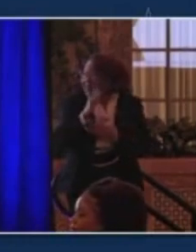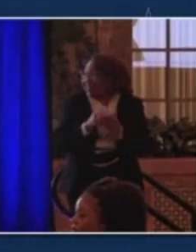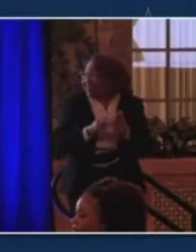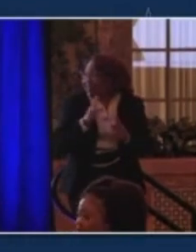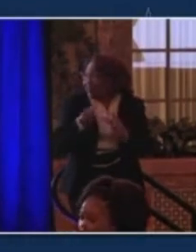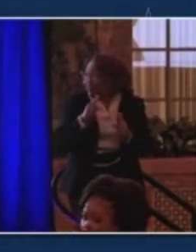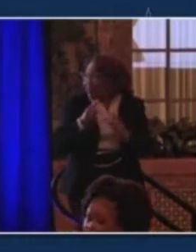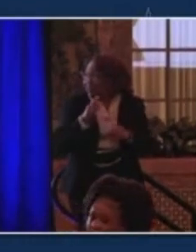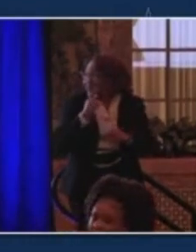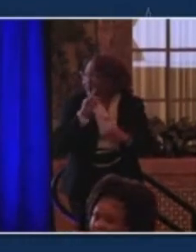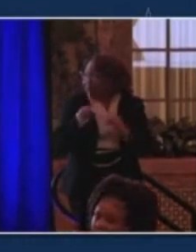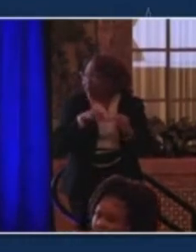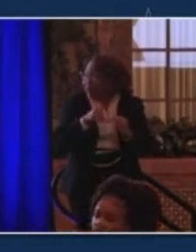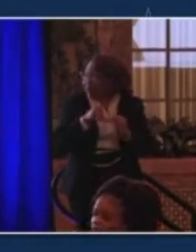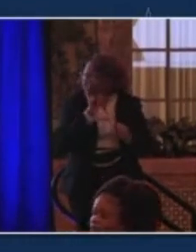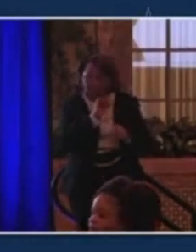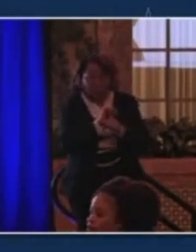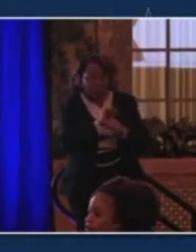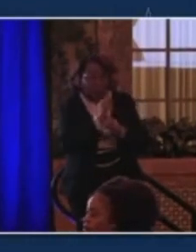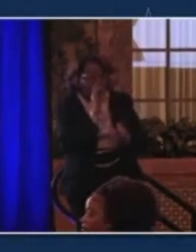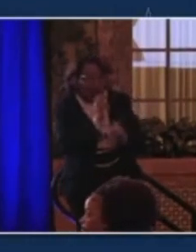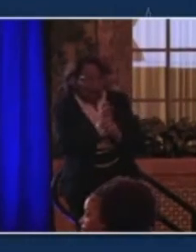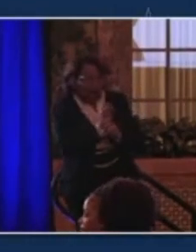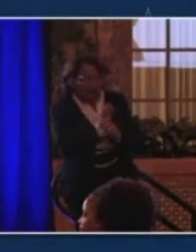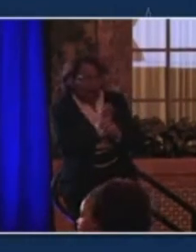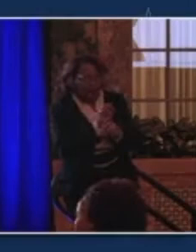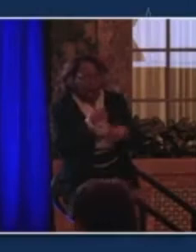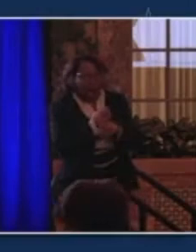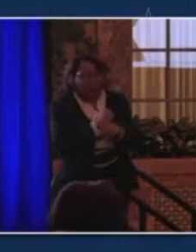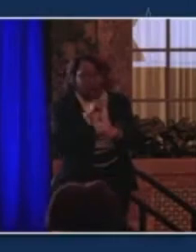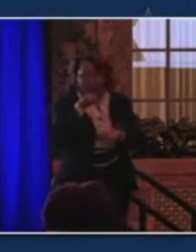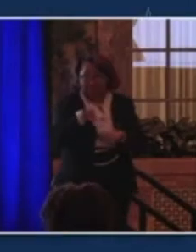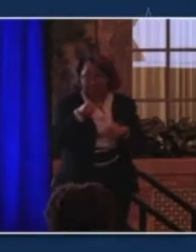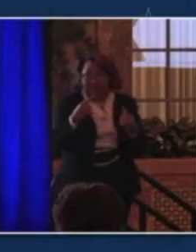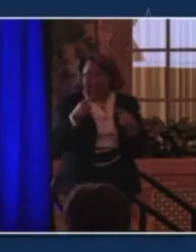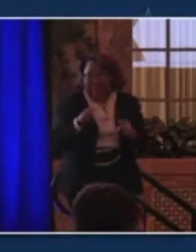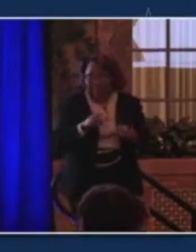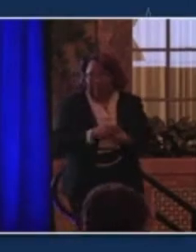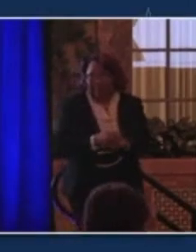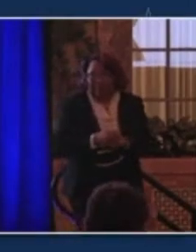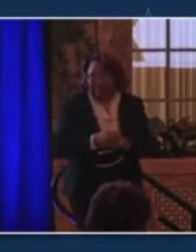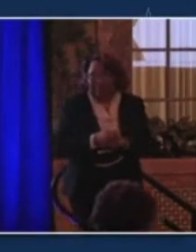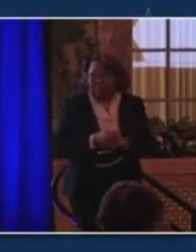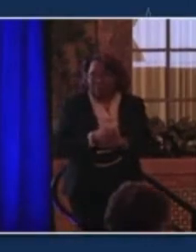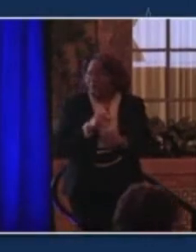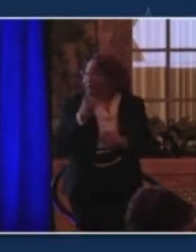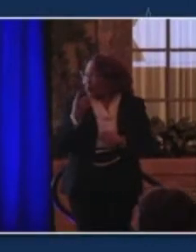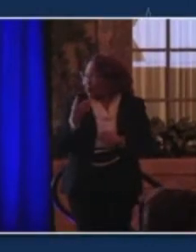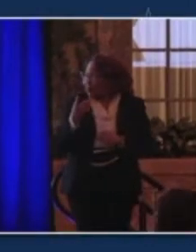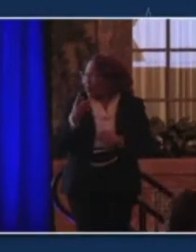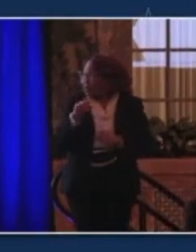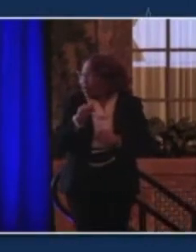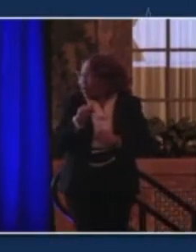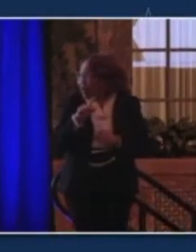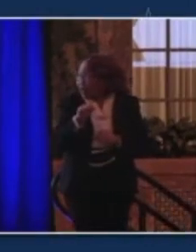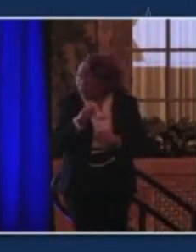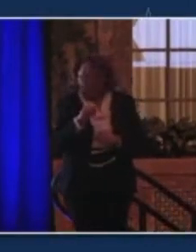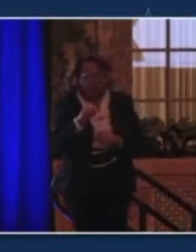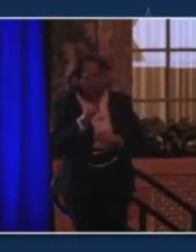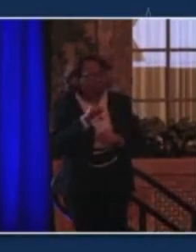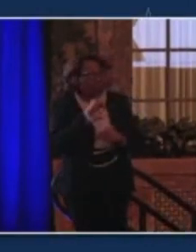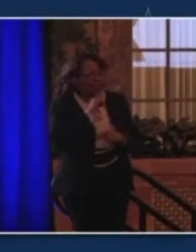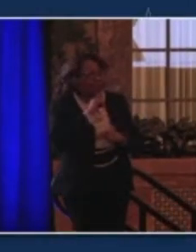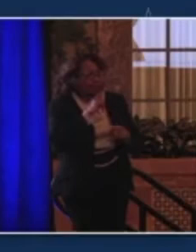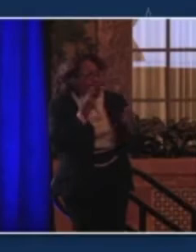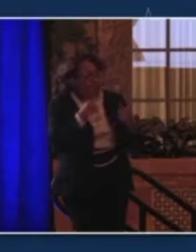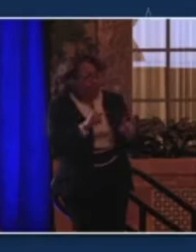about who worked so hard to make this happen. Of course, Lois Steen Walker, who was in charge of this and made it